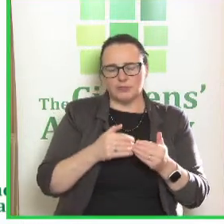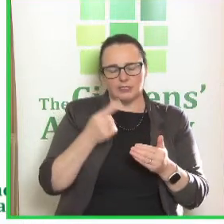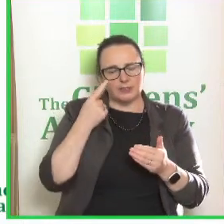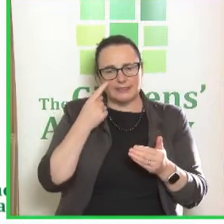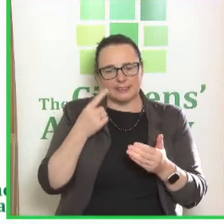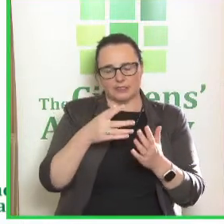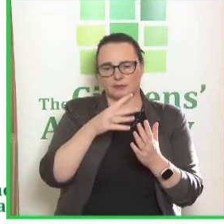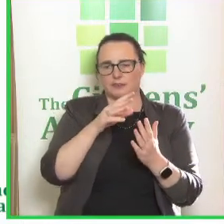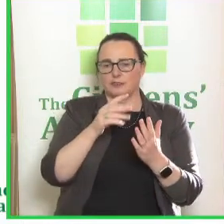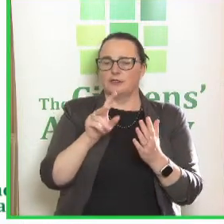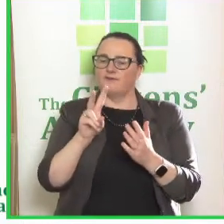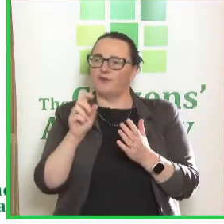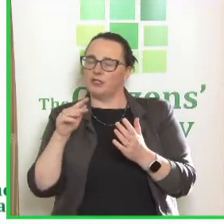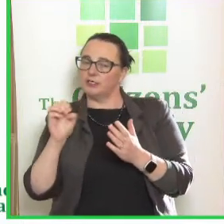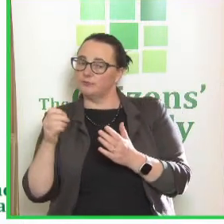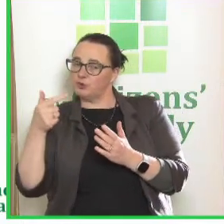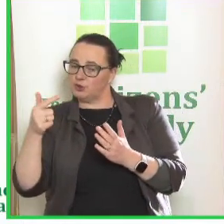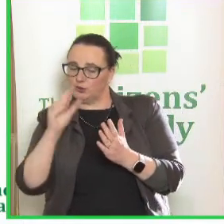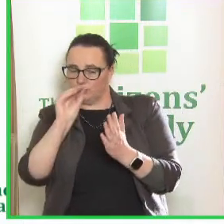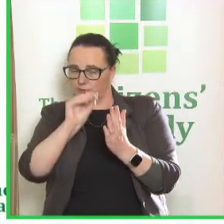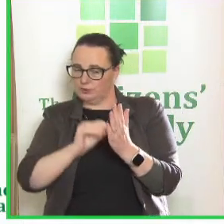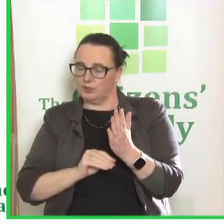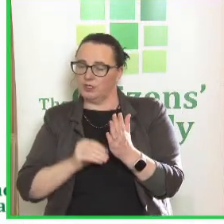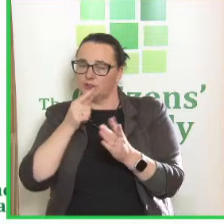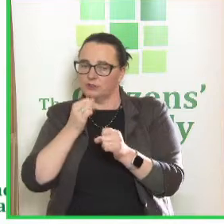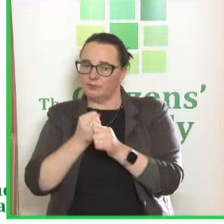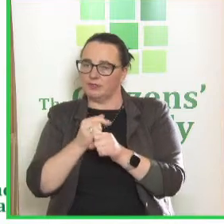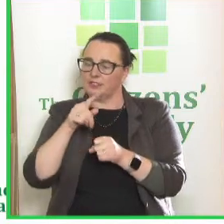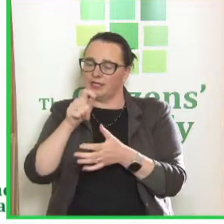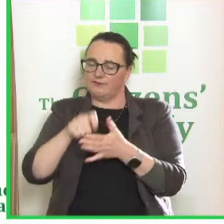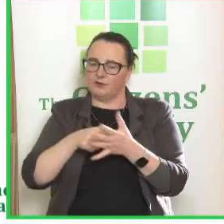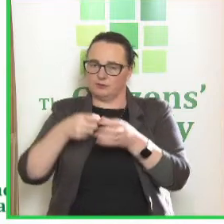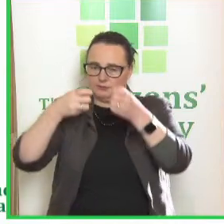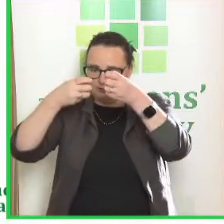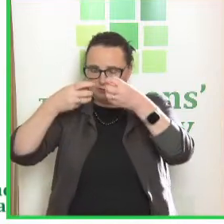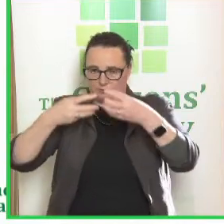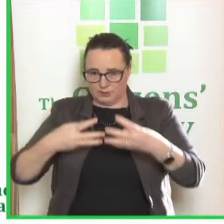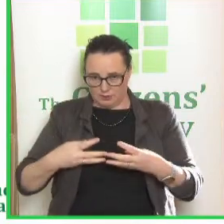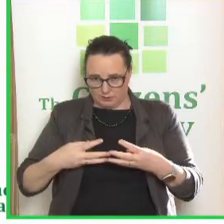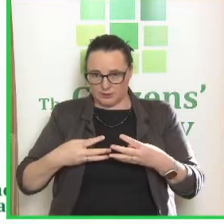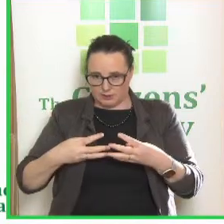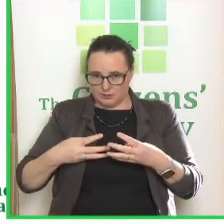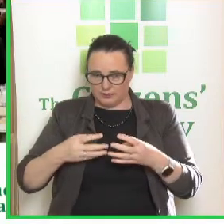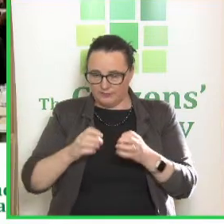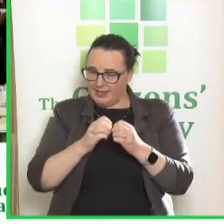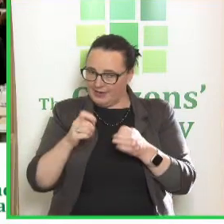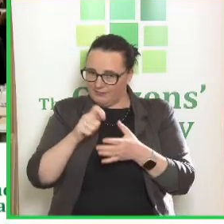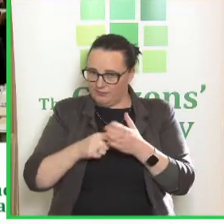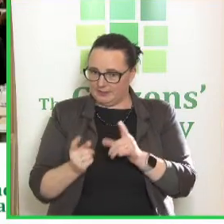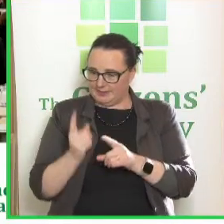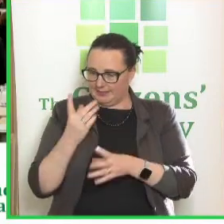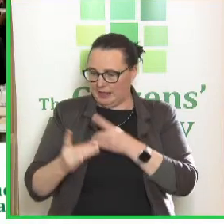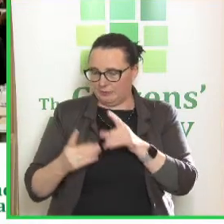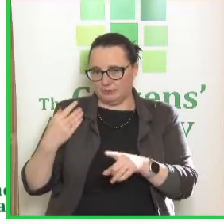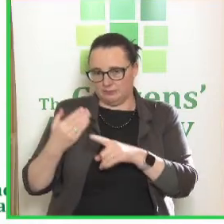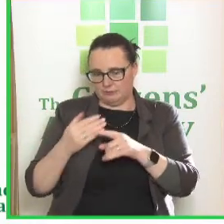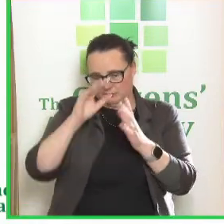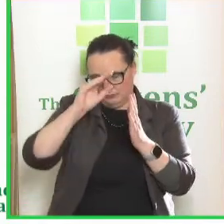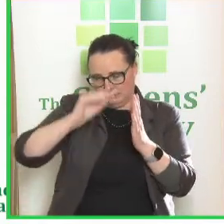report. Volume 2 sets out the exact voting results of each and every vote that was taken.